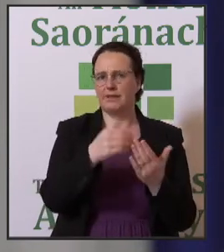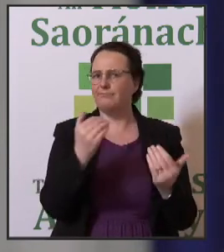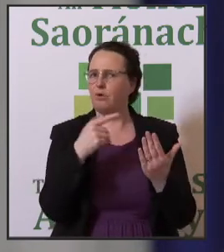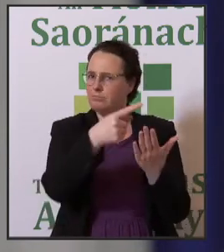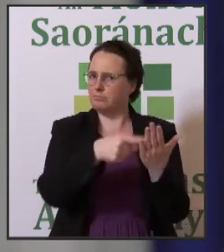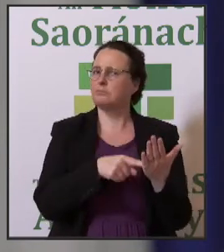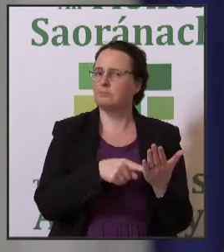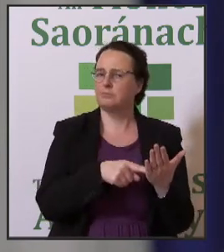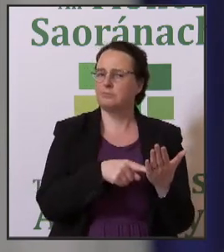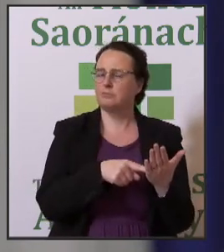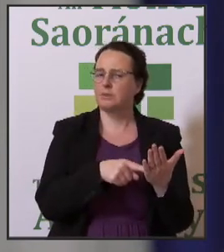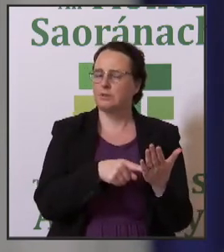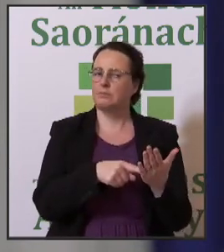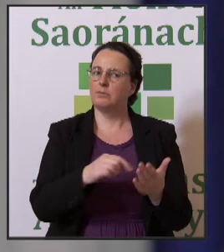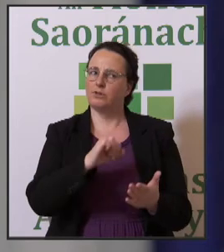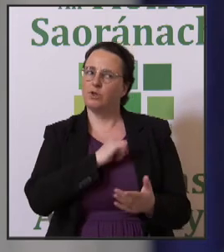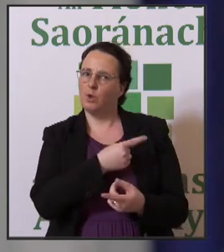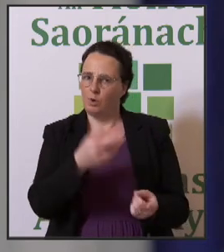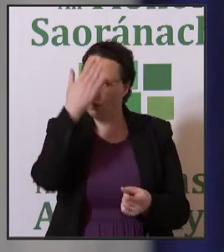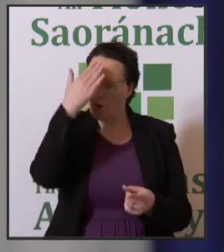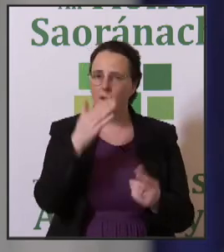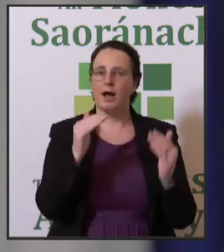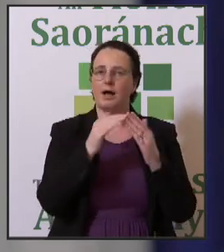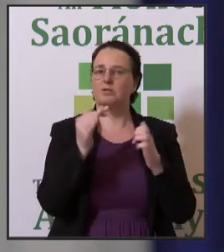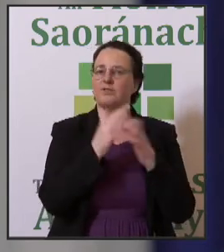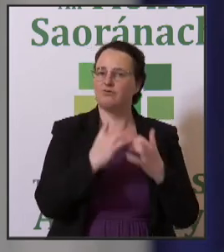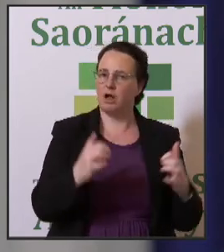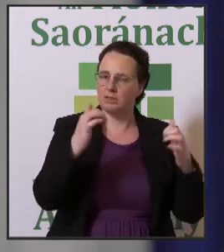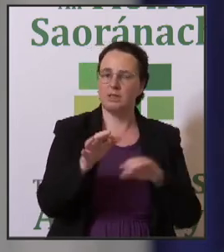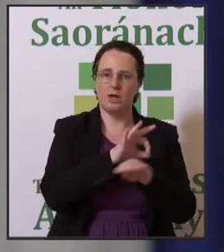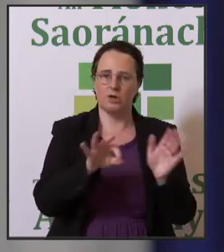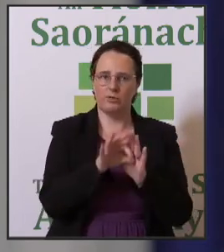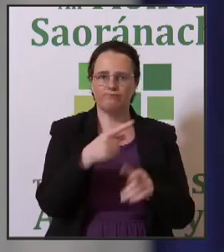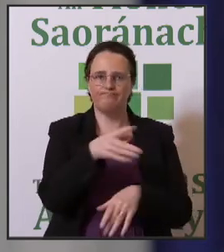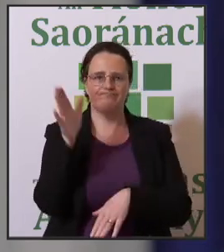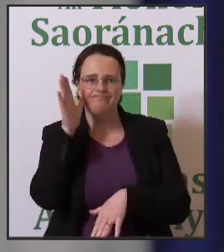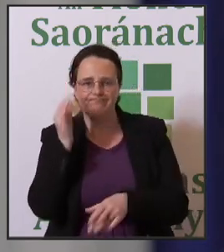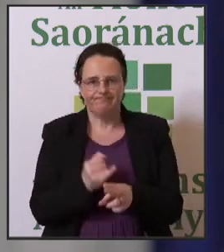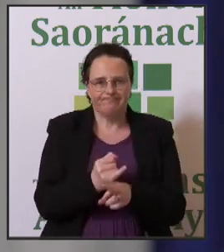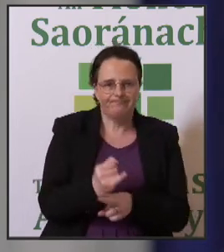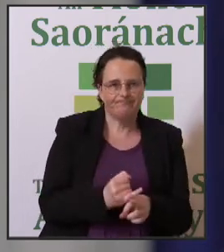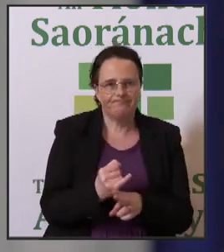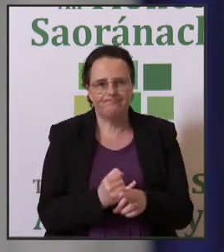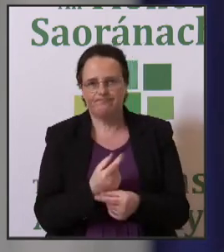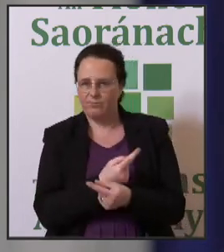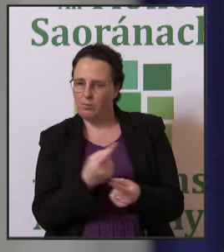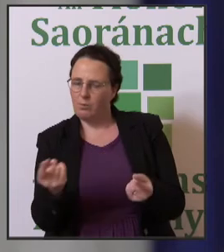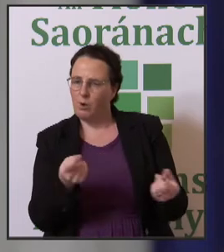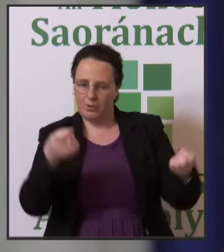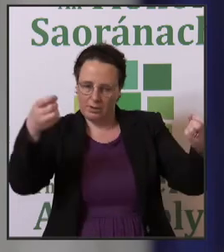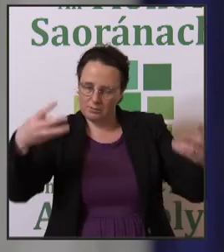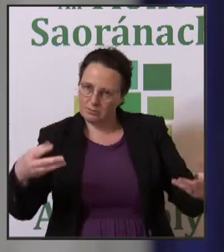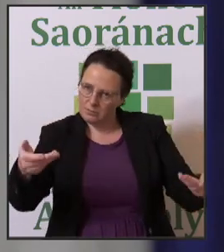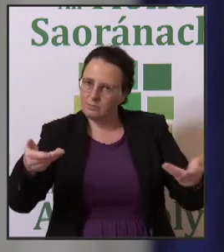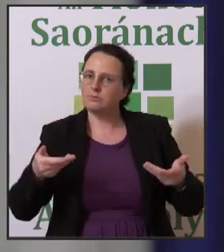be assured that the government and the Houses of the Oireachtas are listening and waiting to hear from you. We